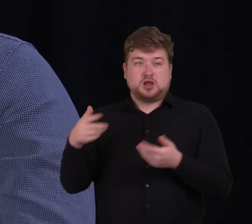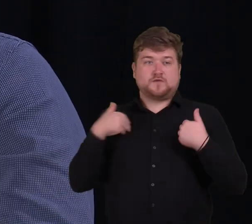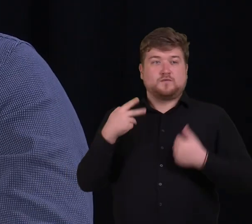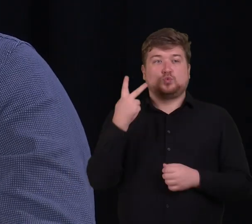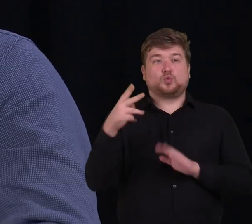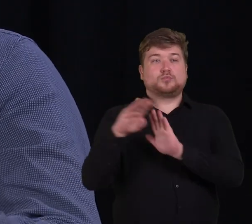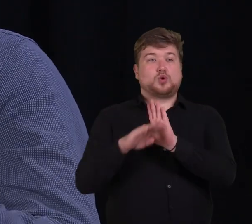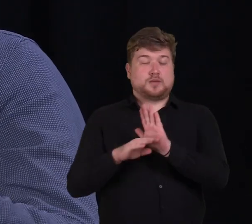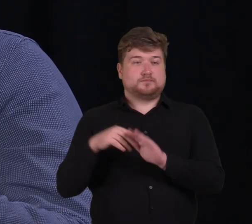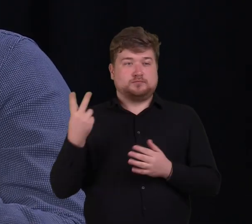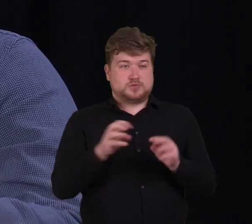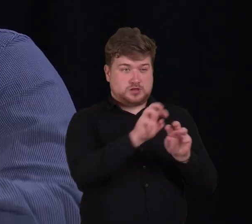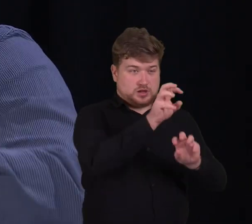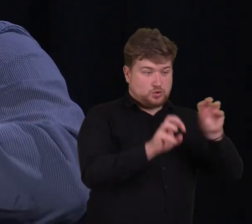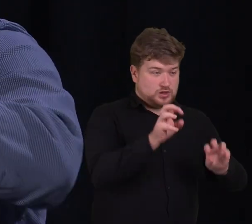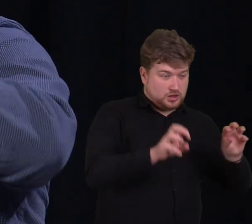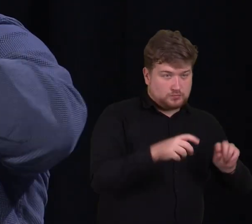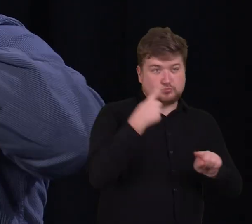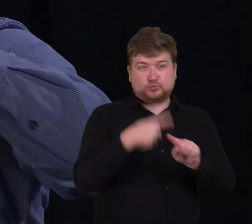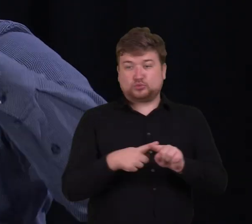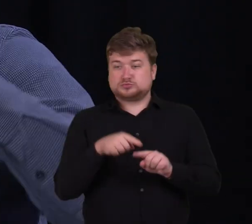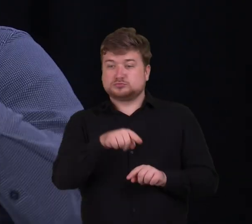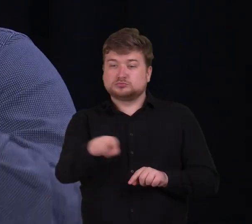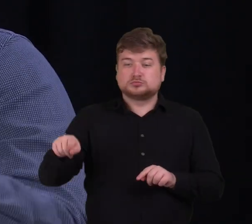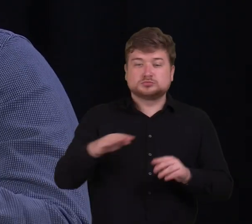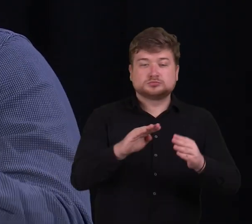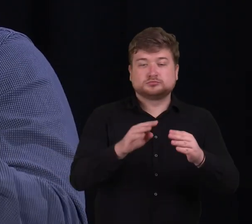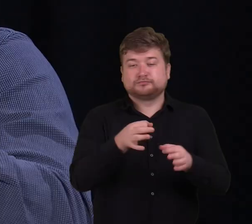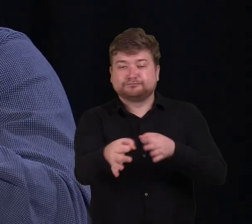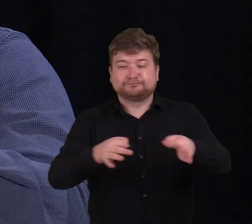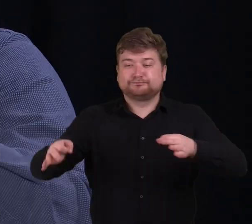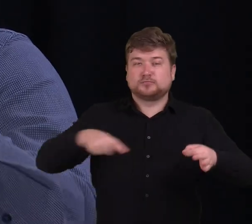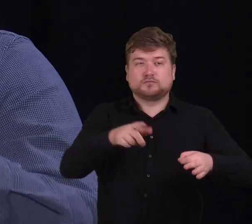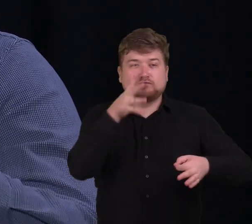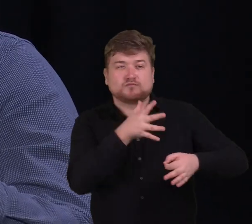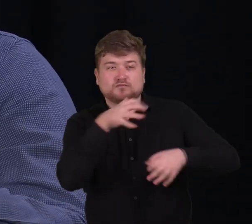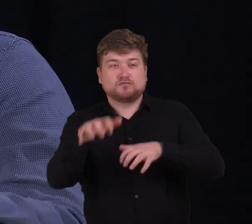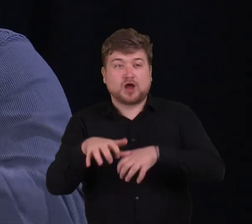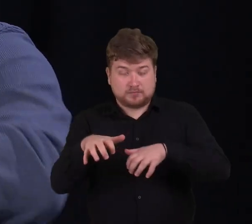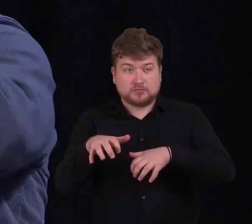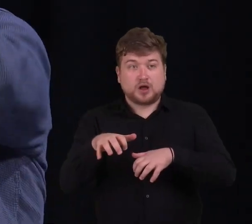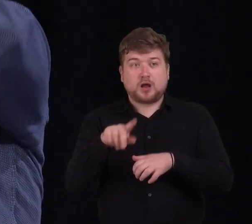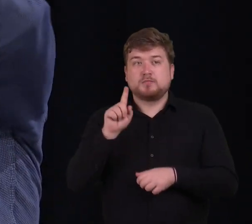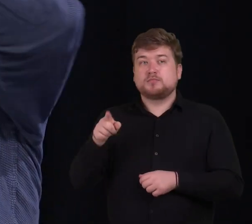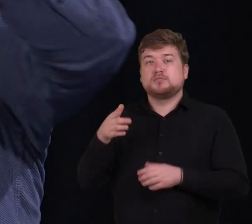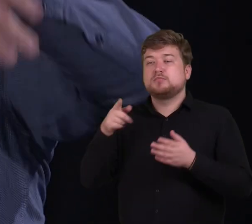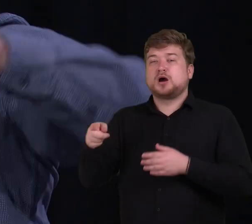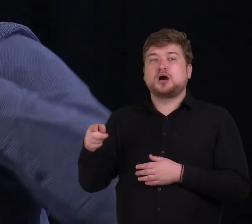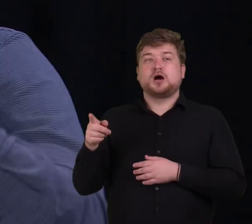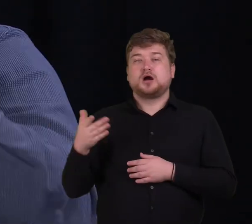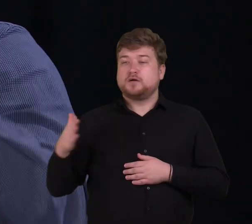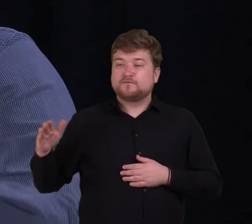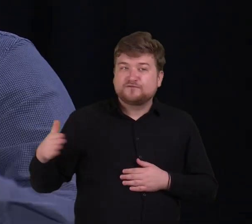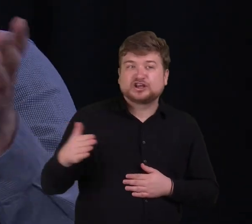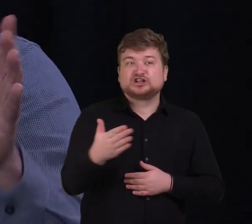to be inside, basically because the area of the lake should be the same, and we don't have so much of fishery production, so they have now bigger